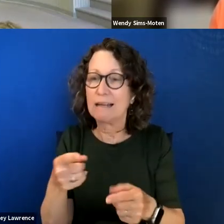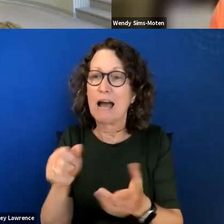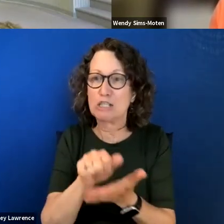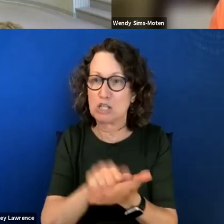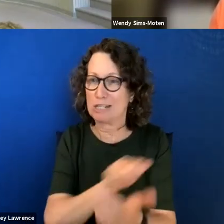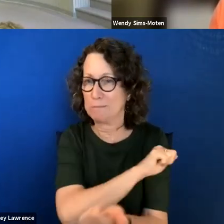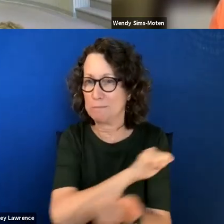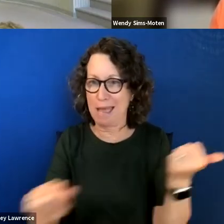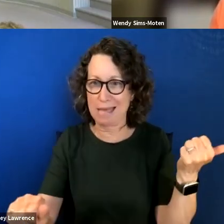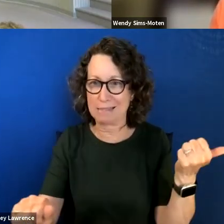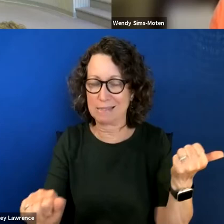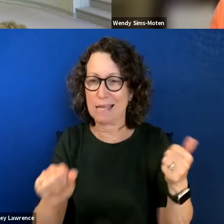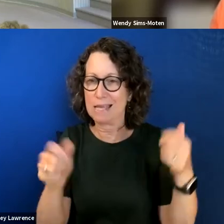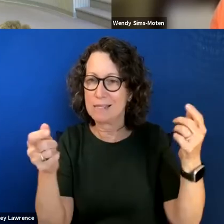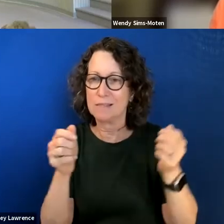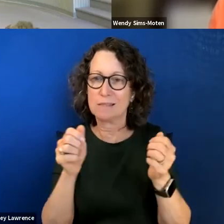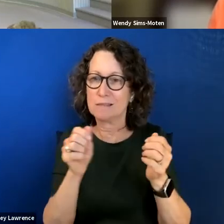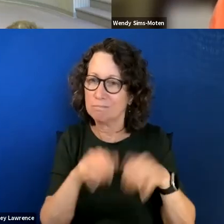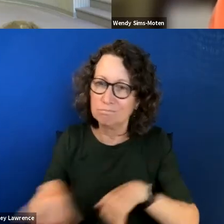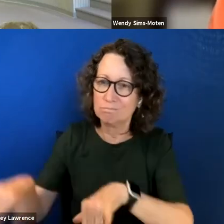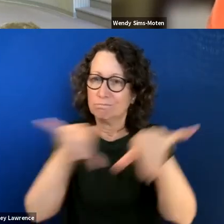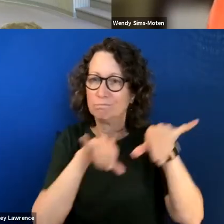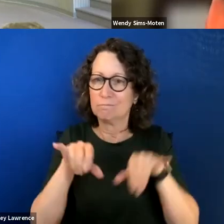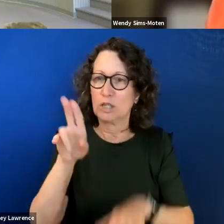passes unanimously.